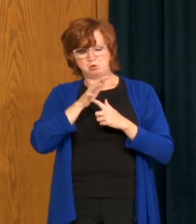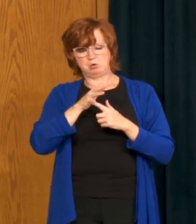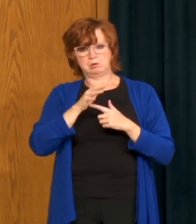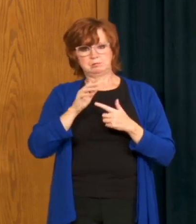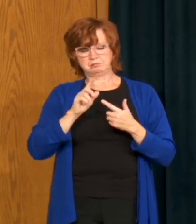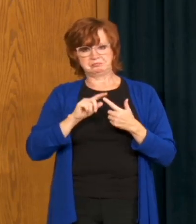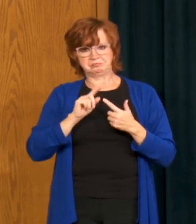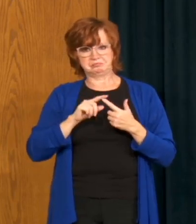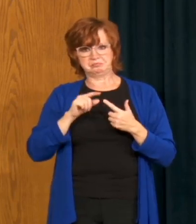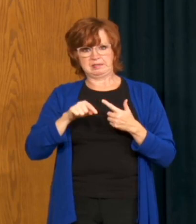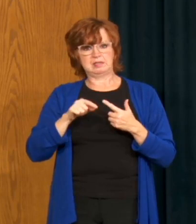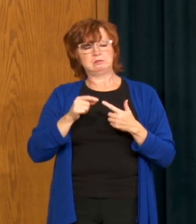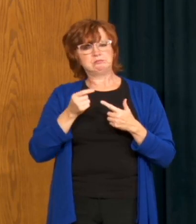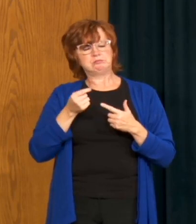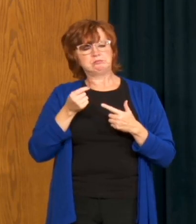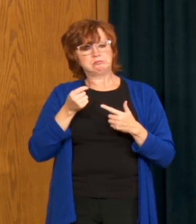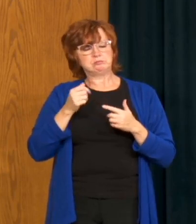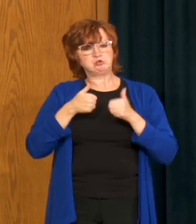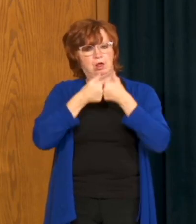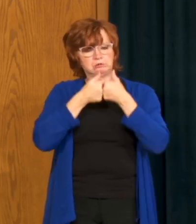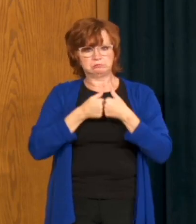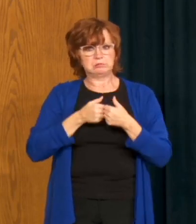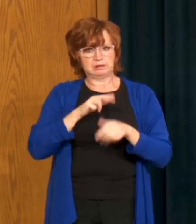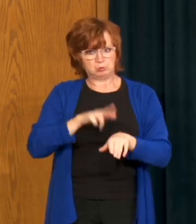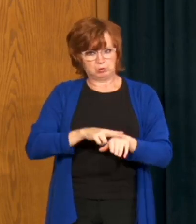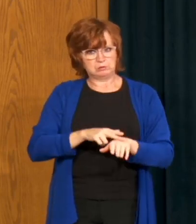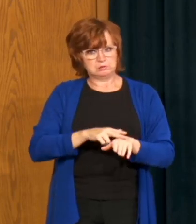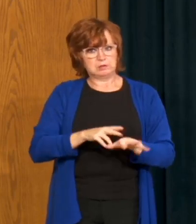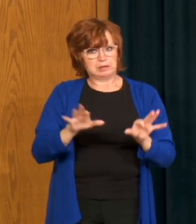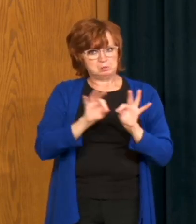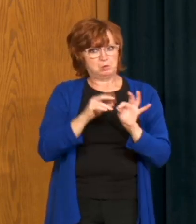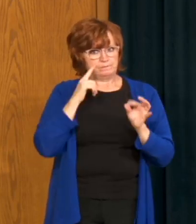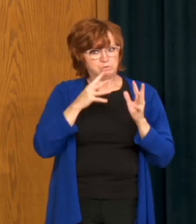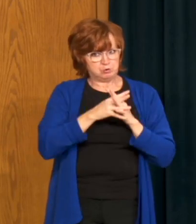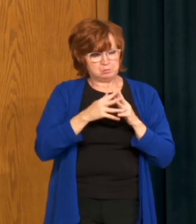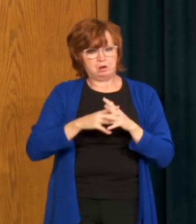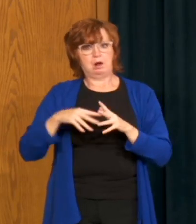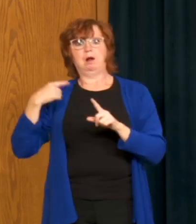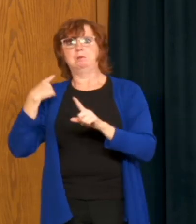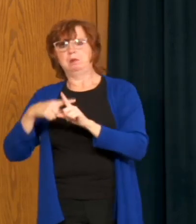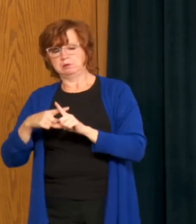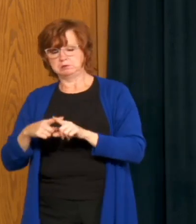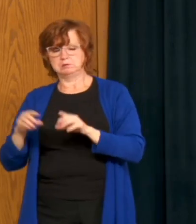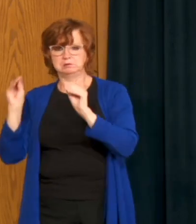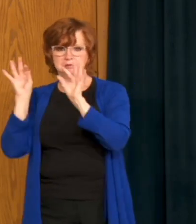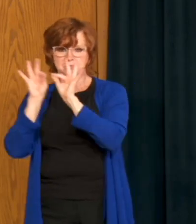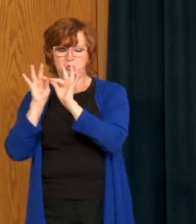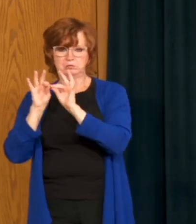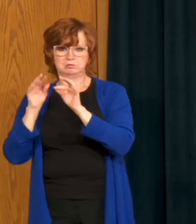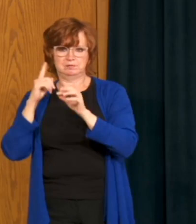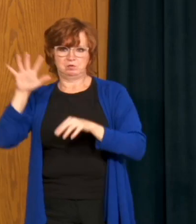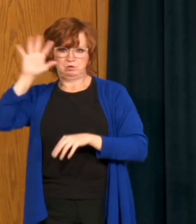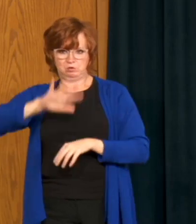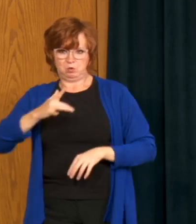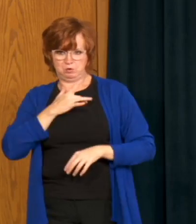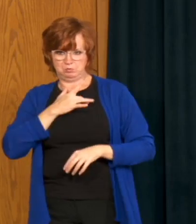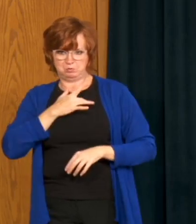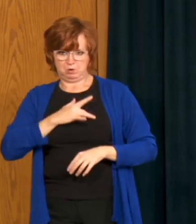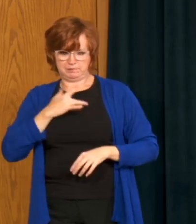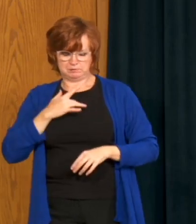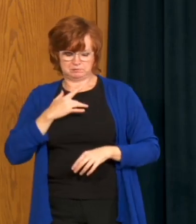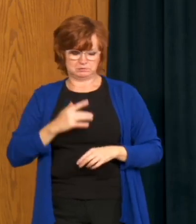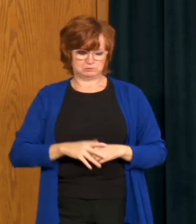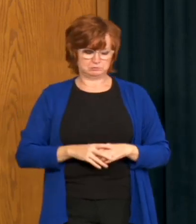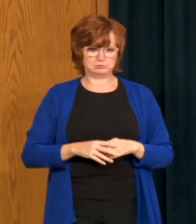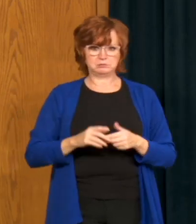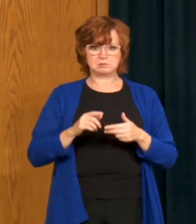of Saskatchewan people, not just for this particular bid. But there is none